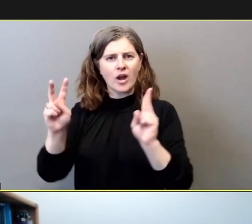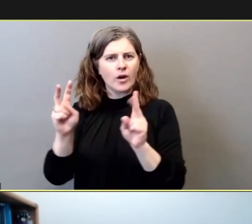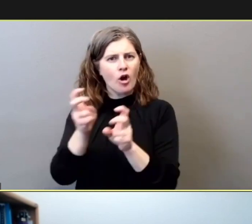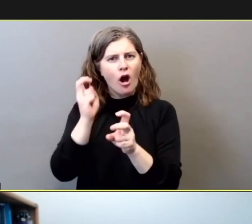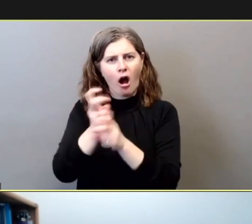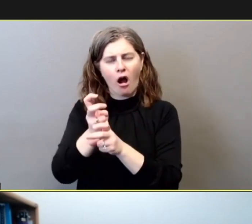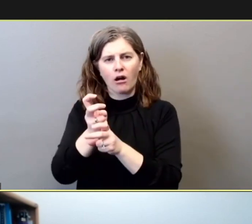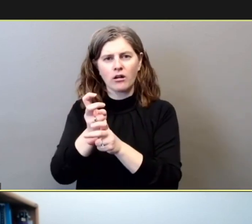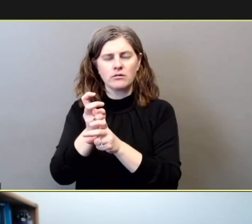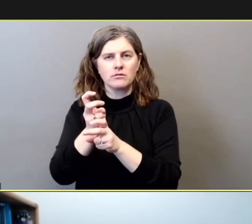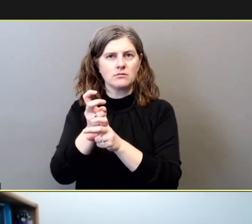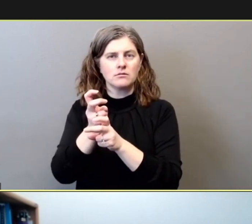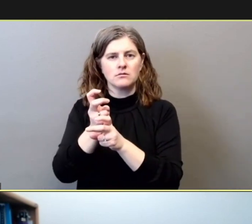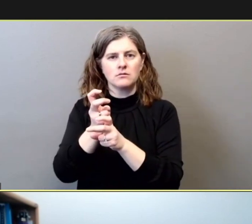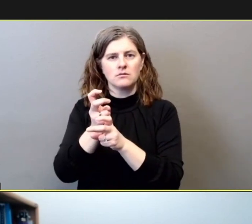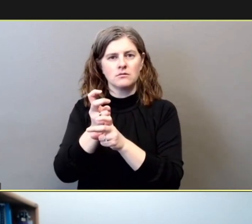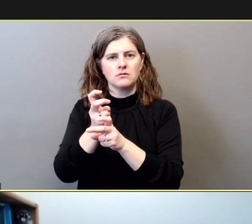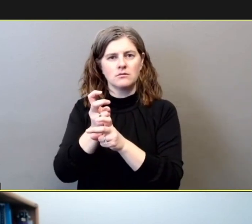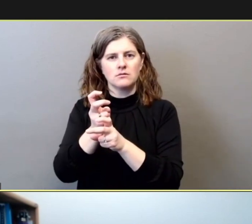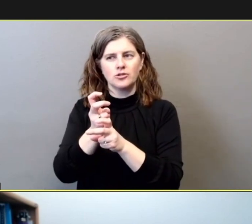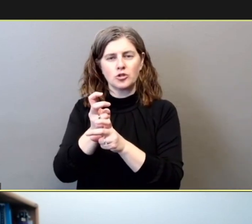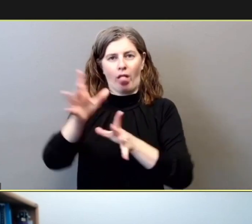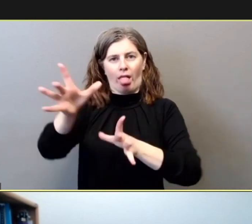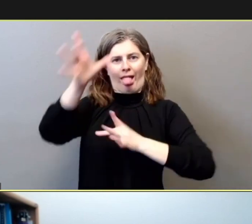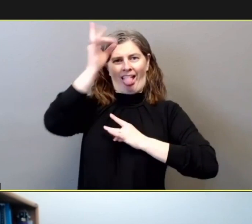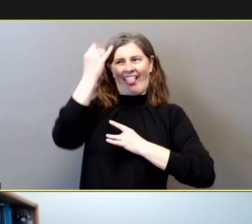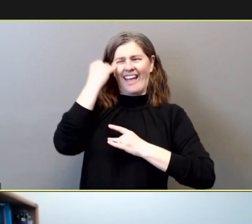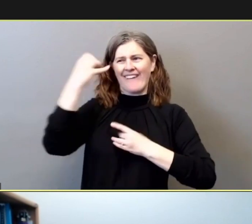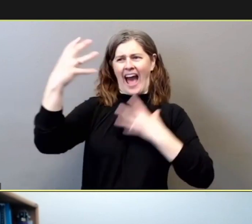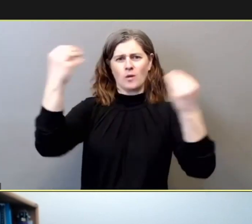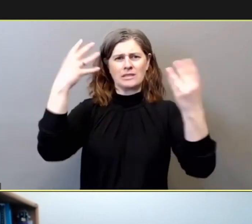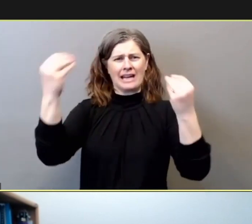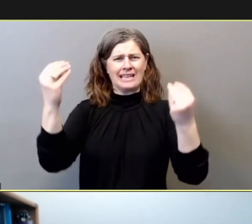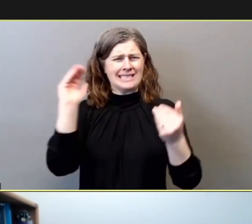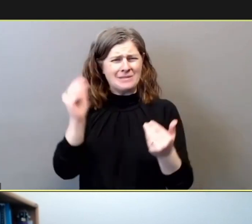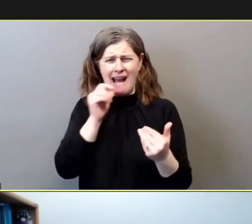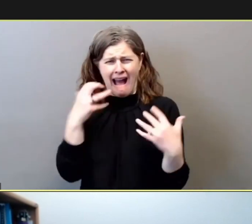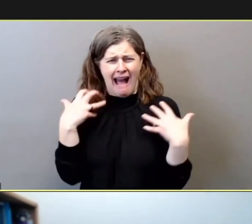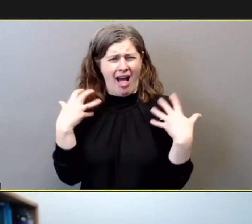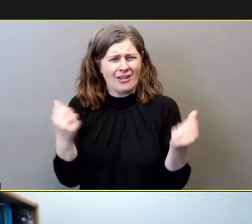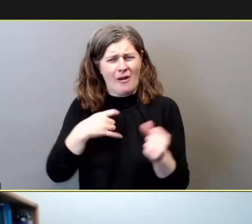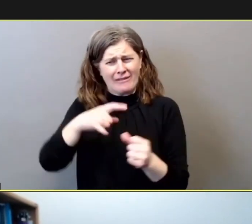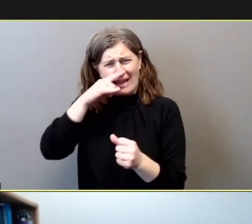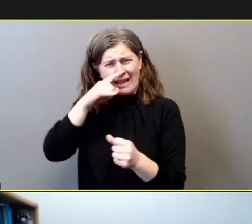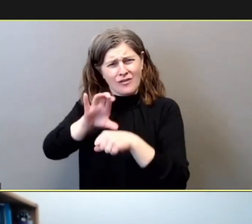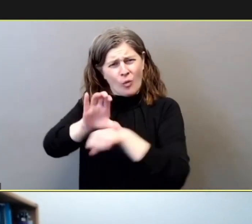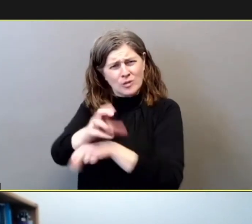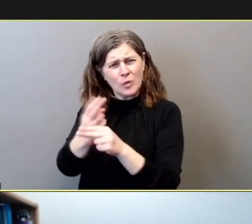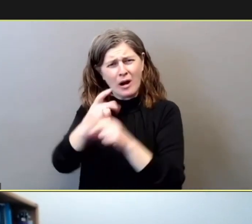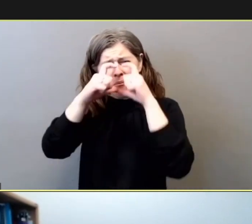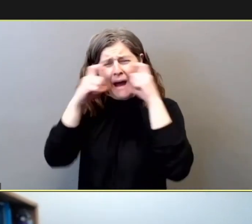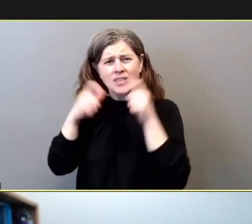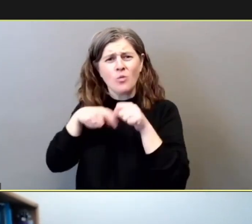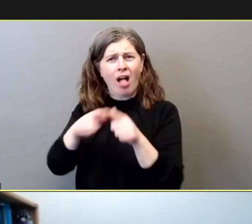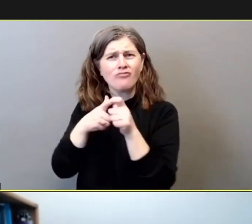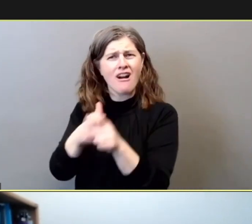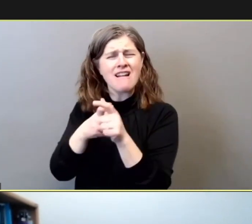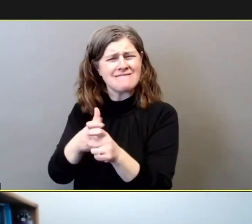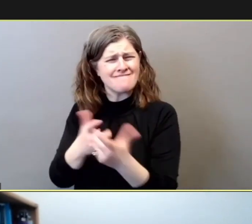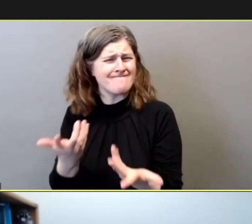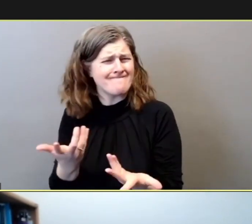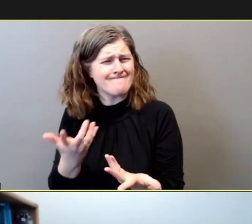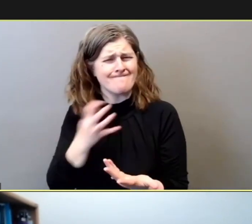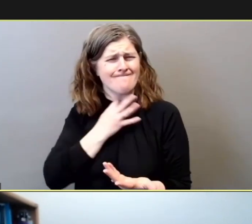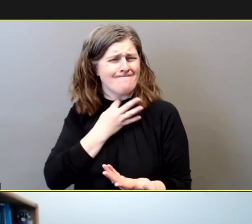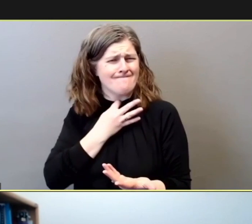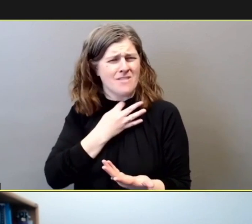get the virus outdoors, and it seems like that's almost unhealthy to have those kids wearing those masks. But I was